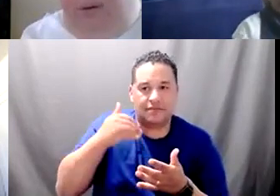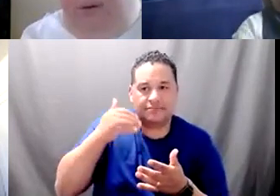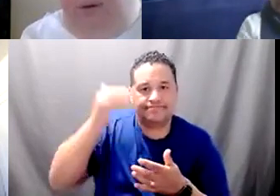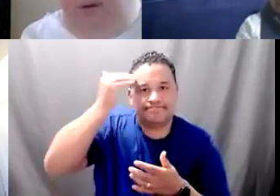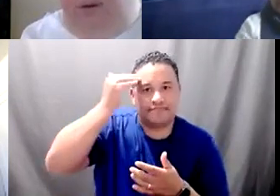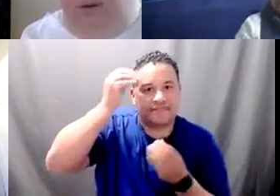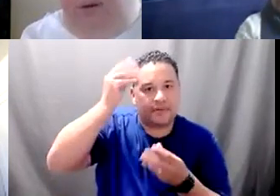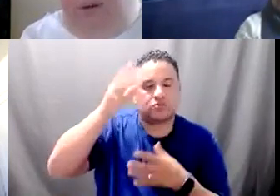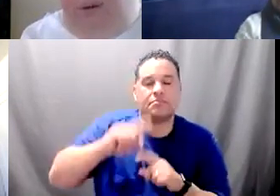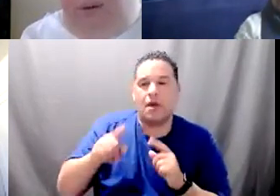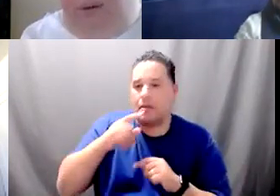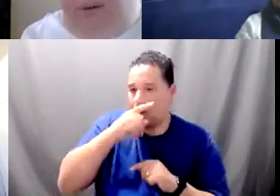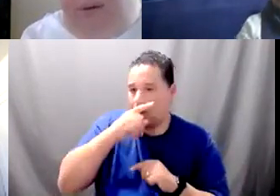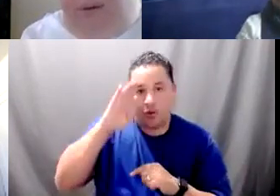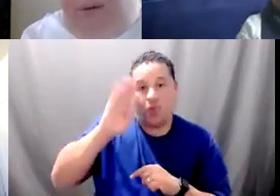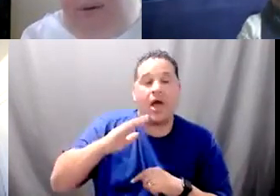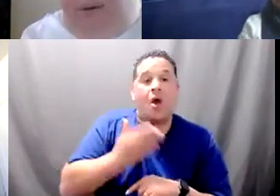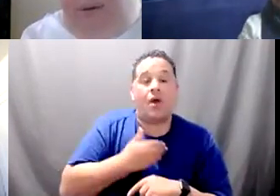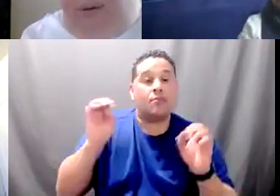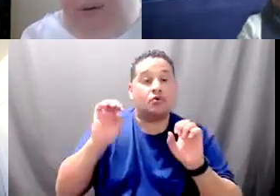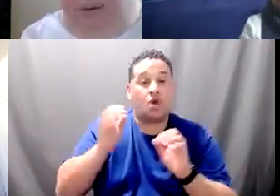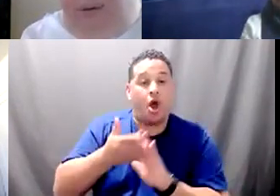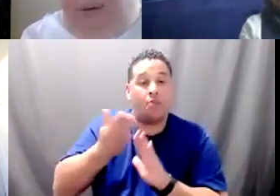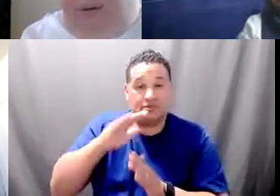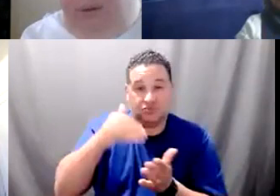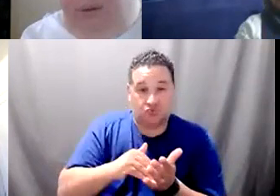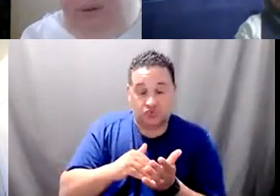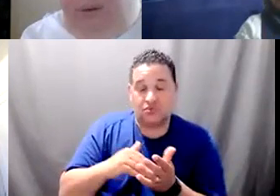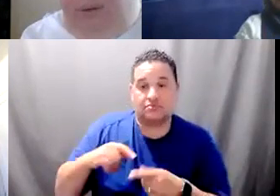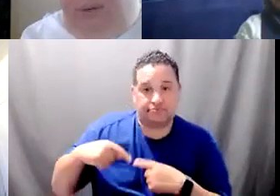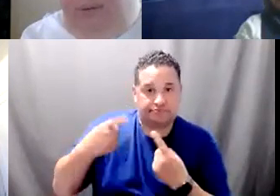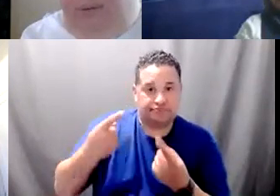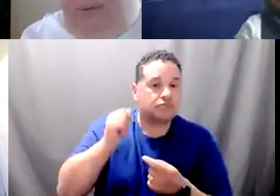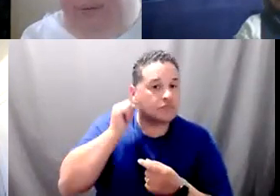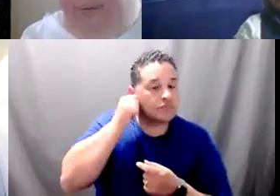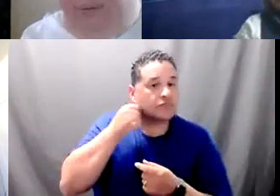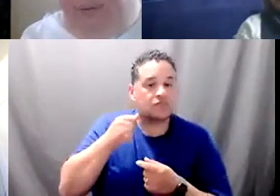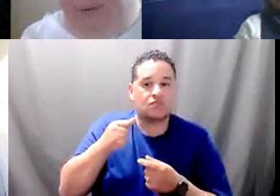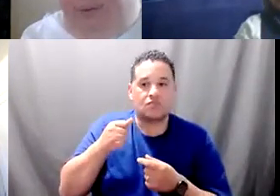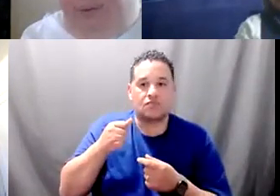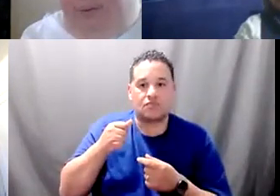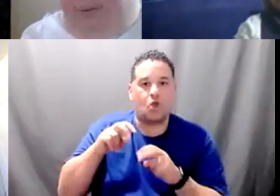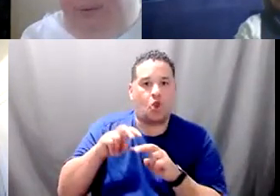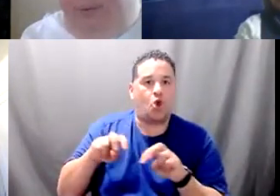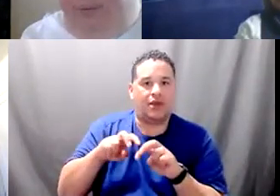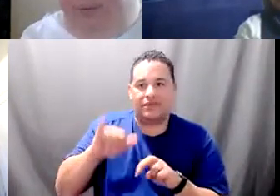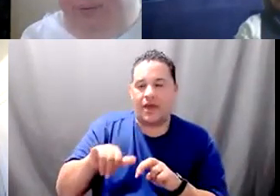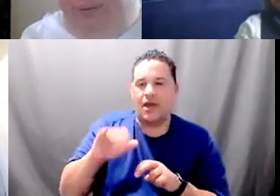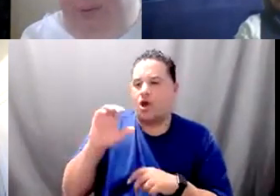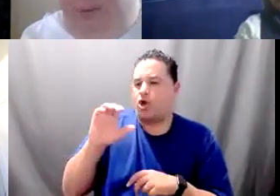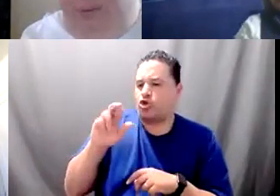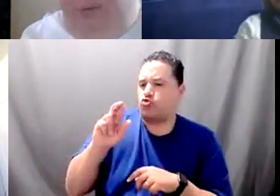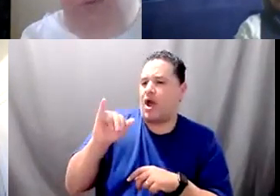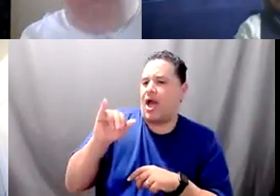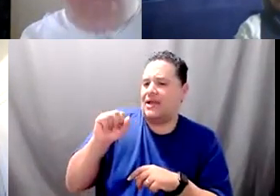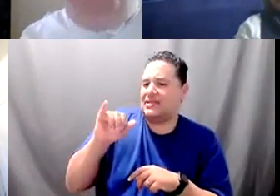do know that our emergency operations center has been actively looking at the crisis standards of care and